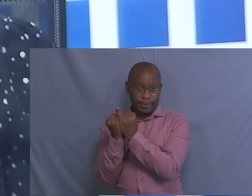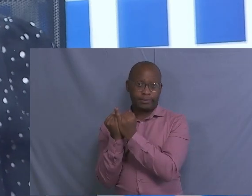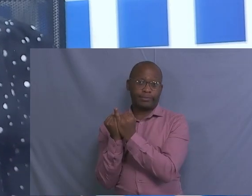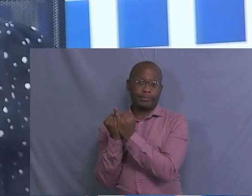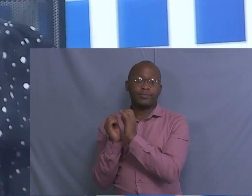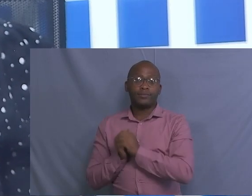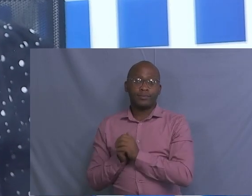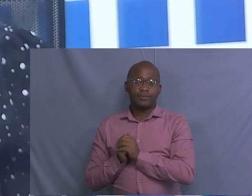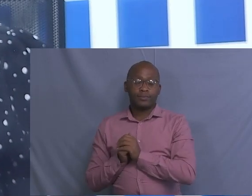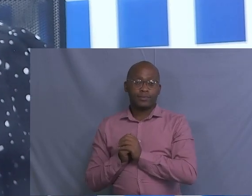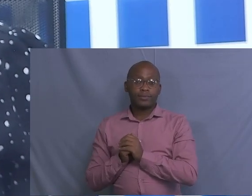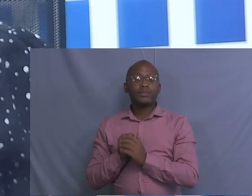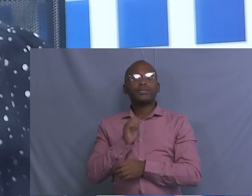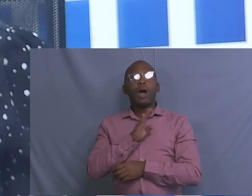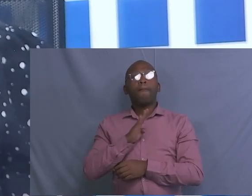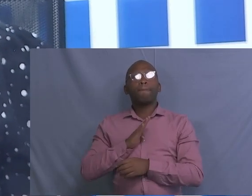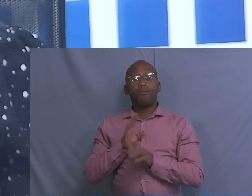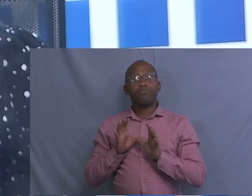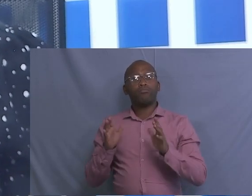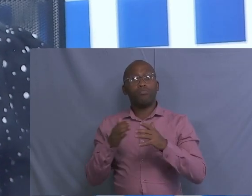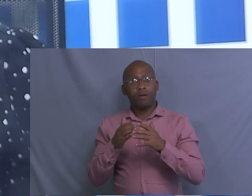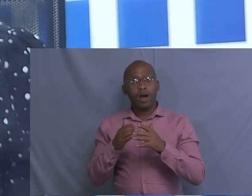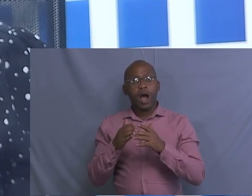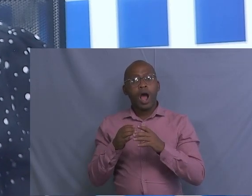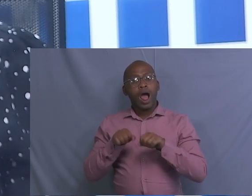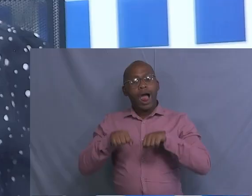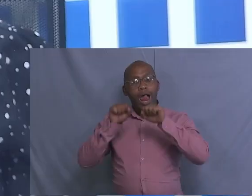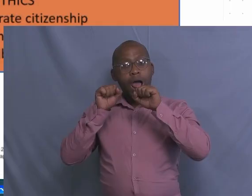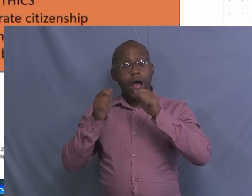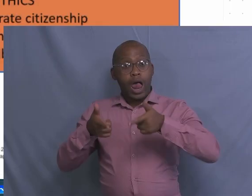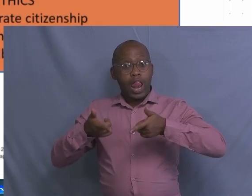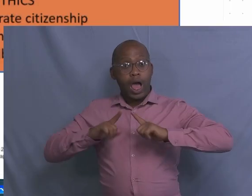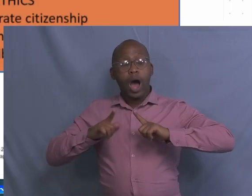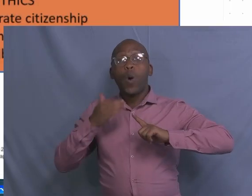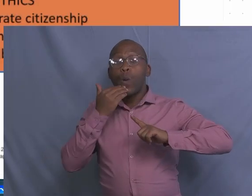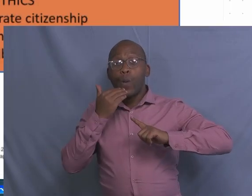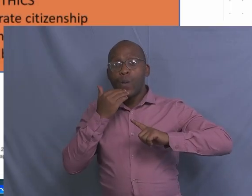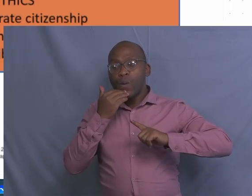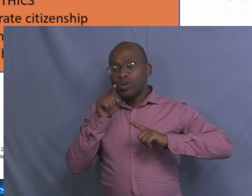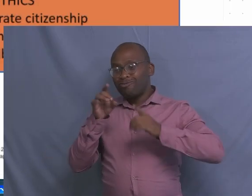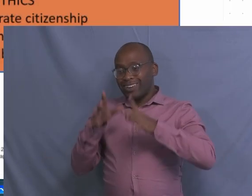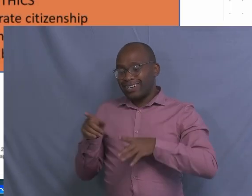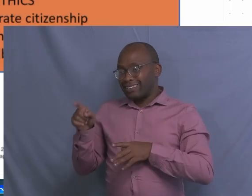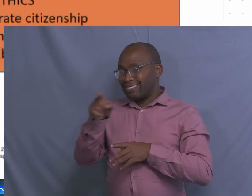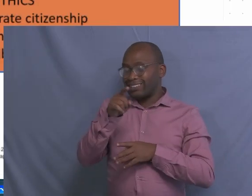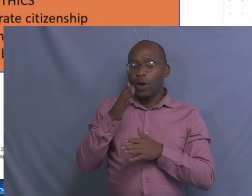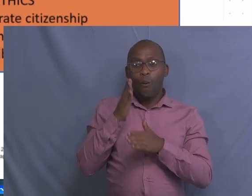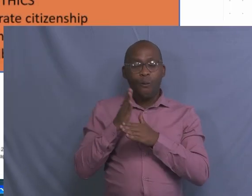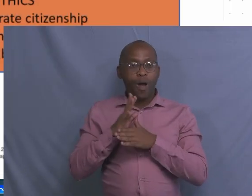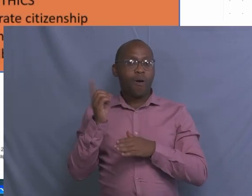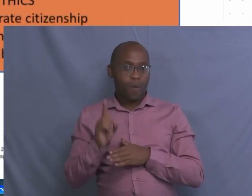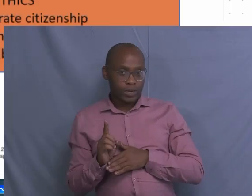committees allow the board of directors to be more effective because the directors can now choose